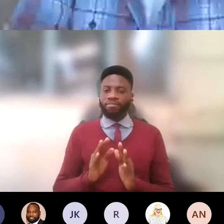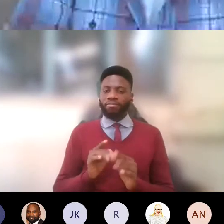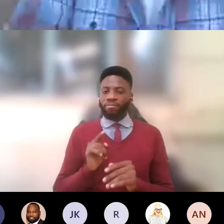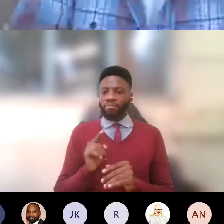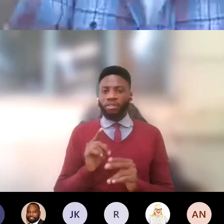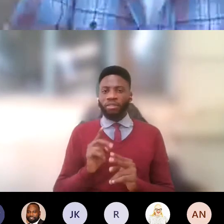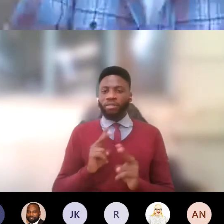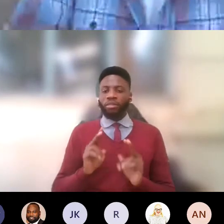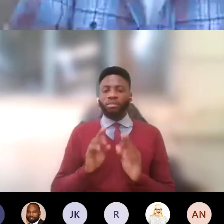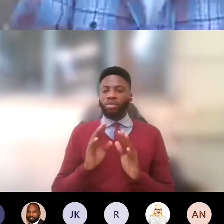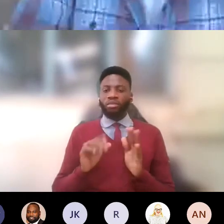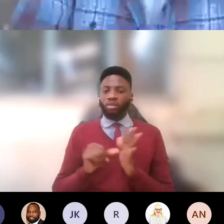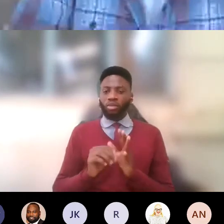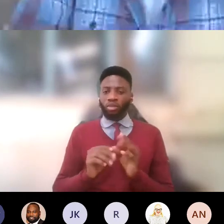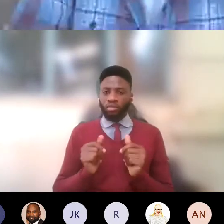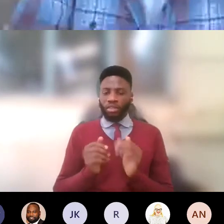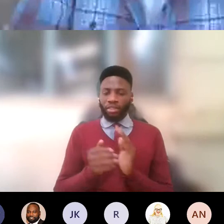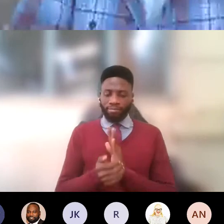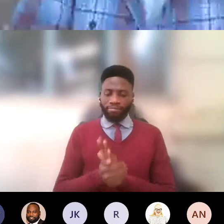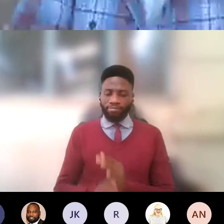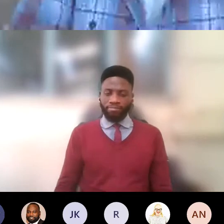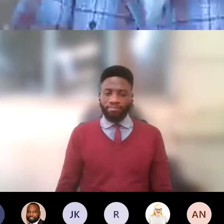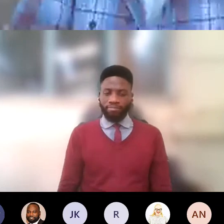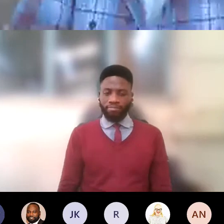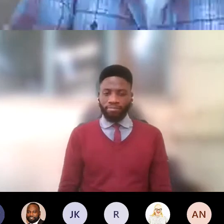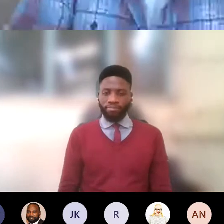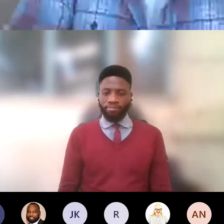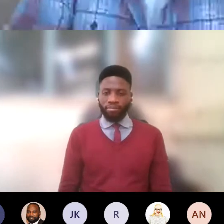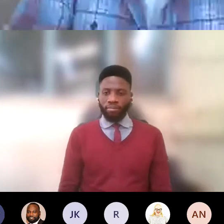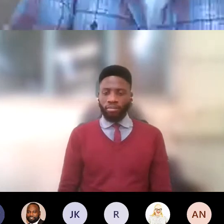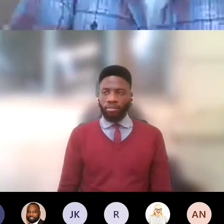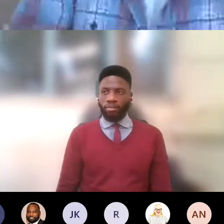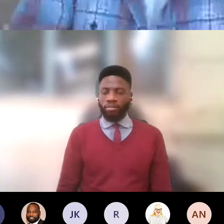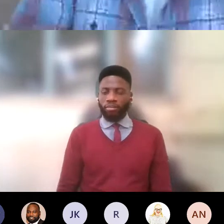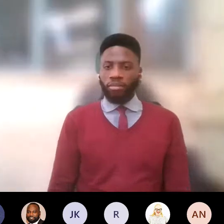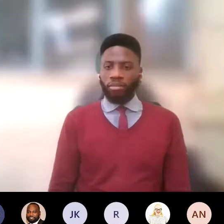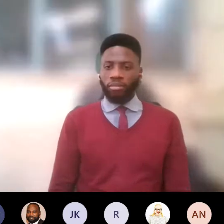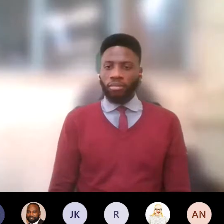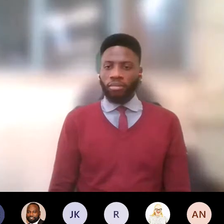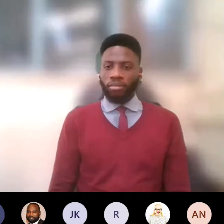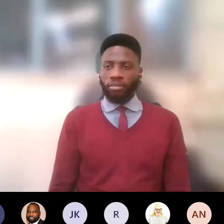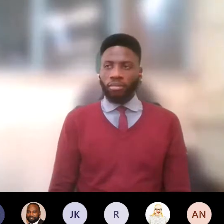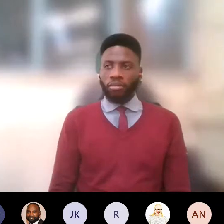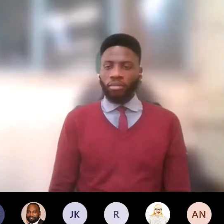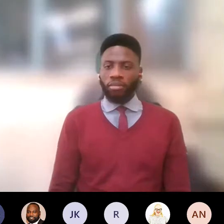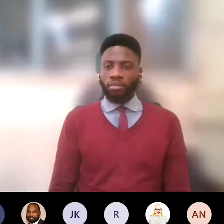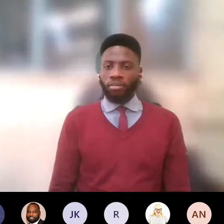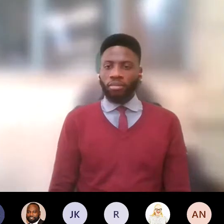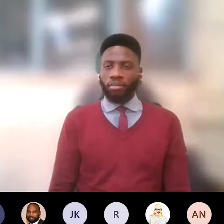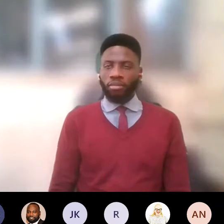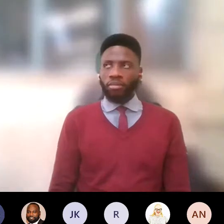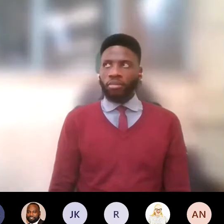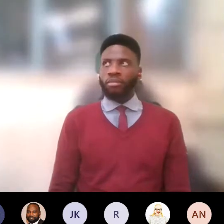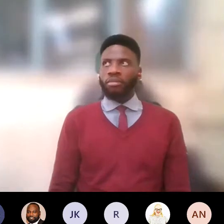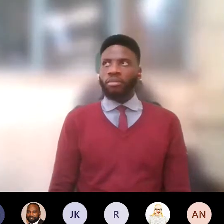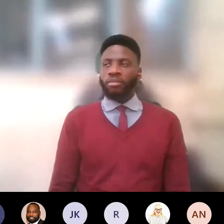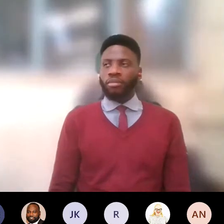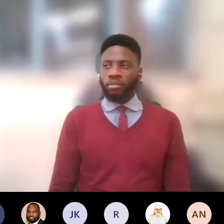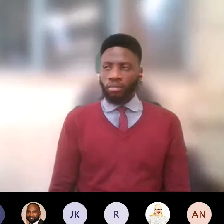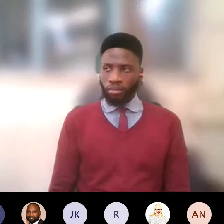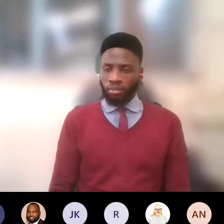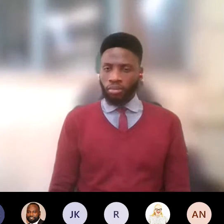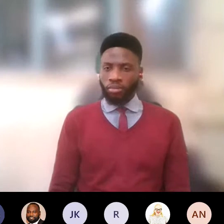of a business conversation, the better customer service we're going to give as well. So a huge skill that we're looking for is those soft skills that I think Blessing referred to.